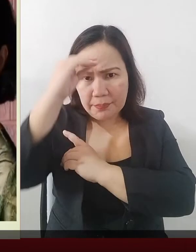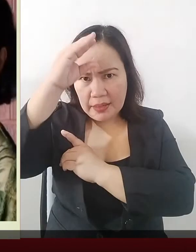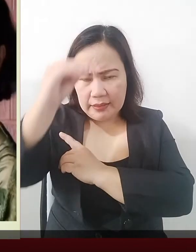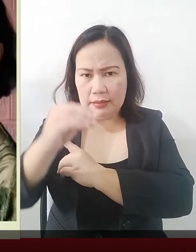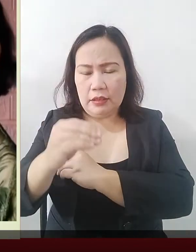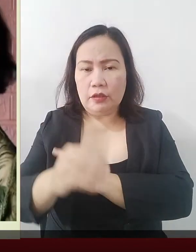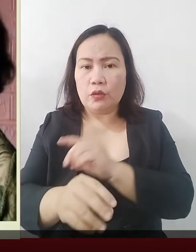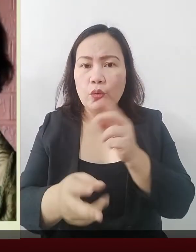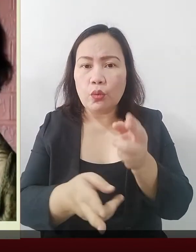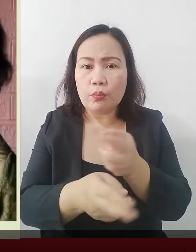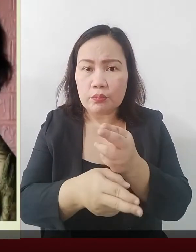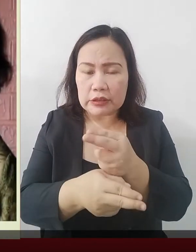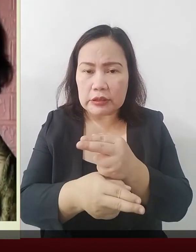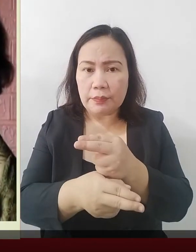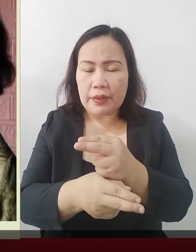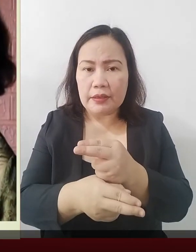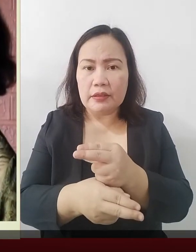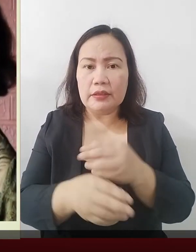6 days.